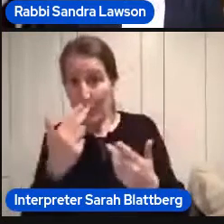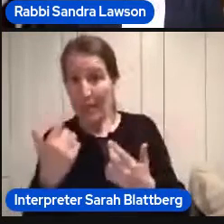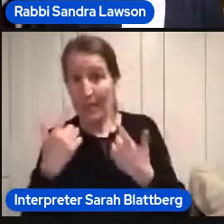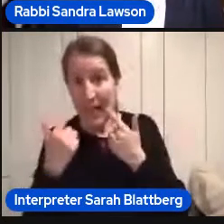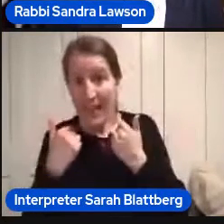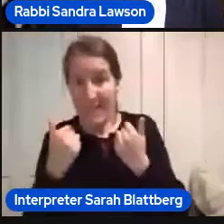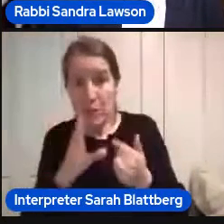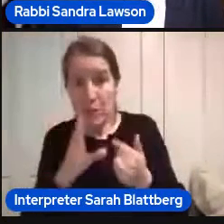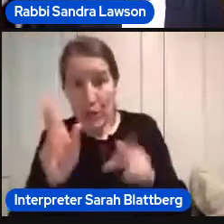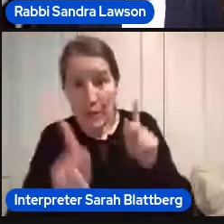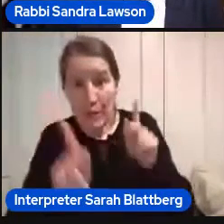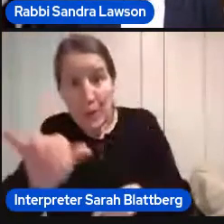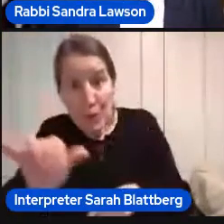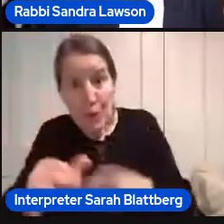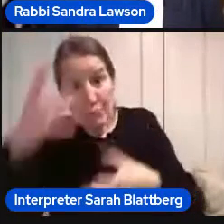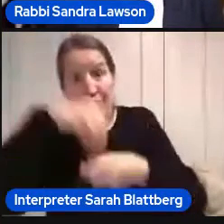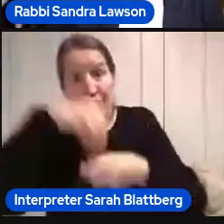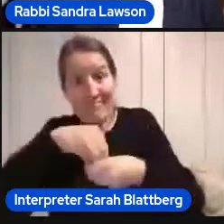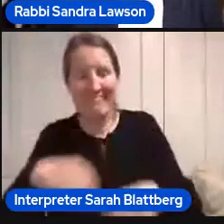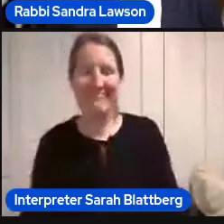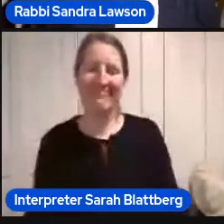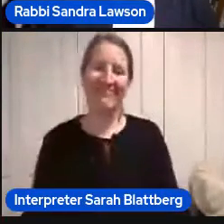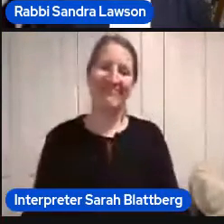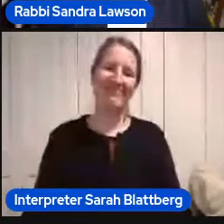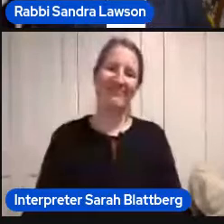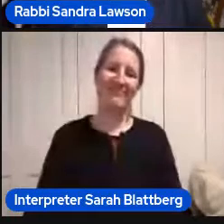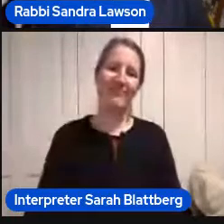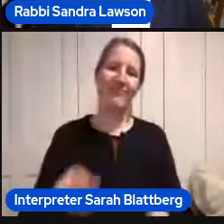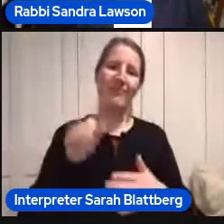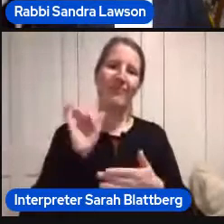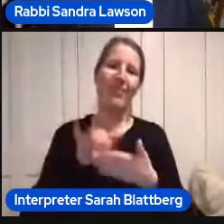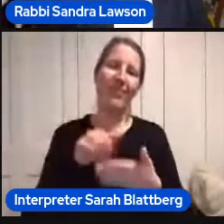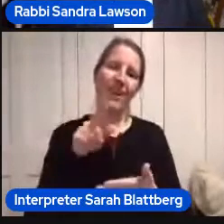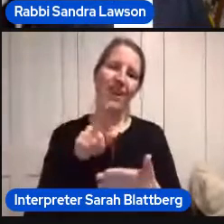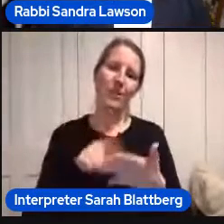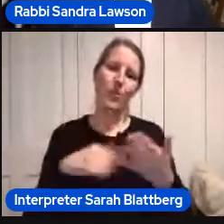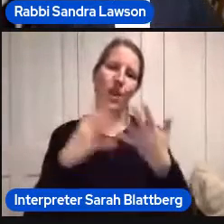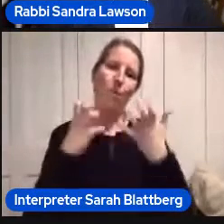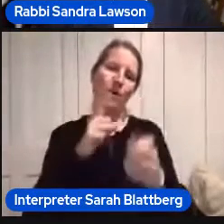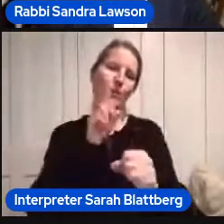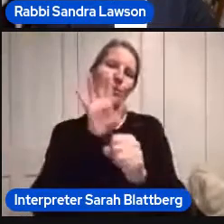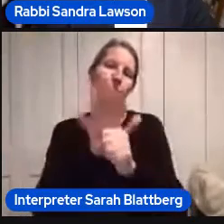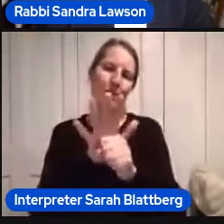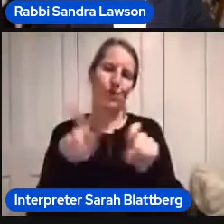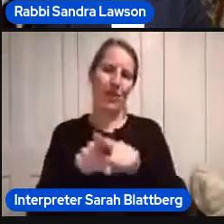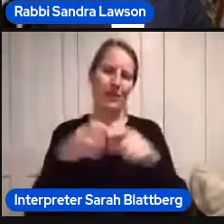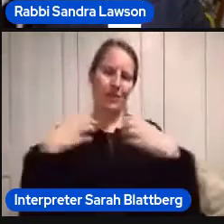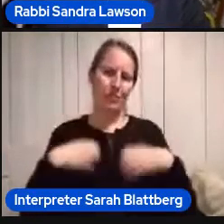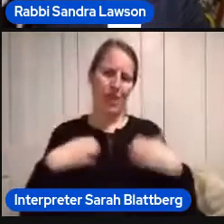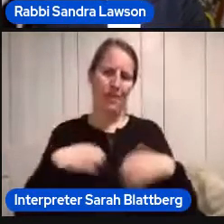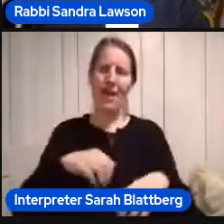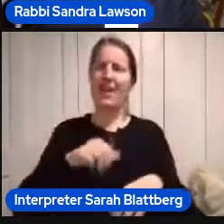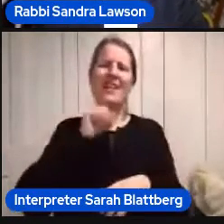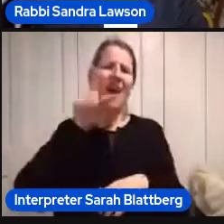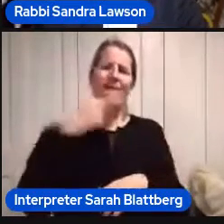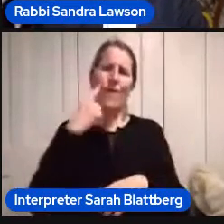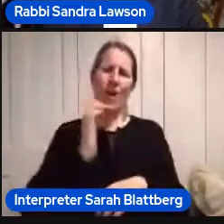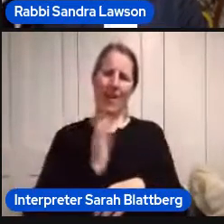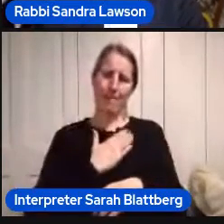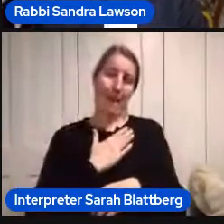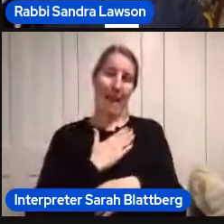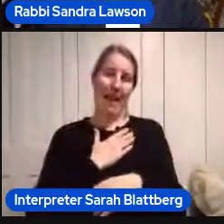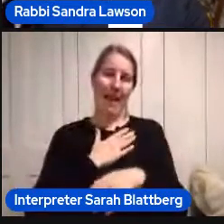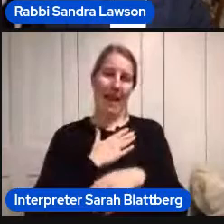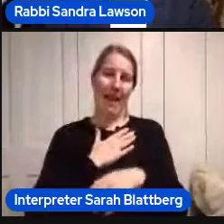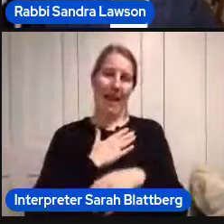folks. This was the enterprise that I wanted to be committed to as a rabbi, not just for Beit Chaverim, but for our entire